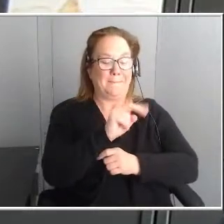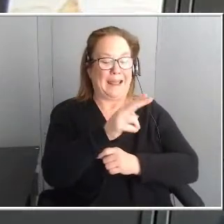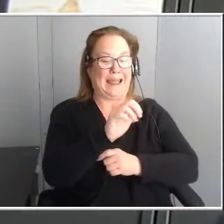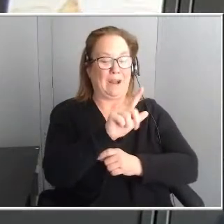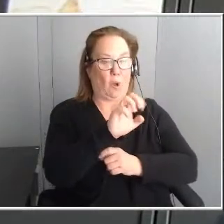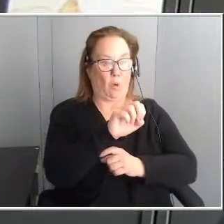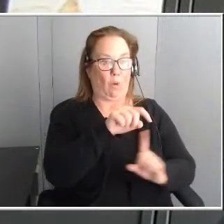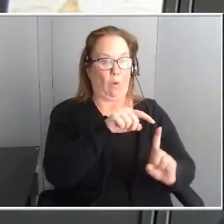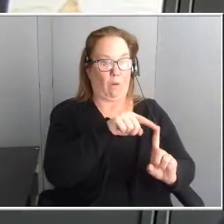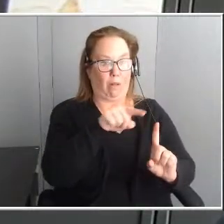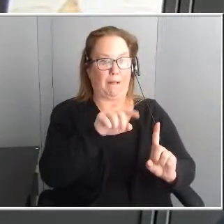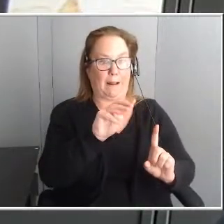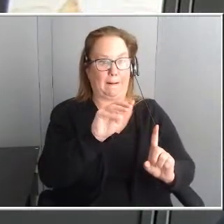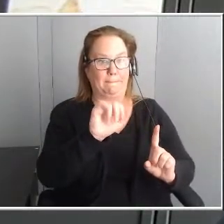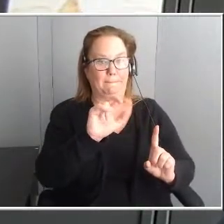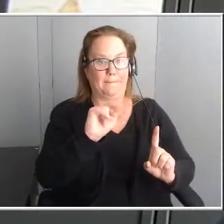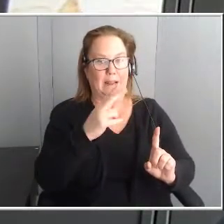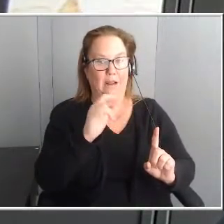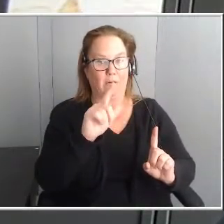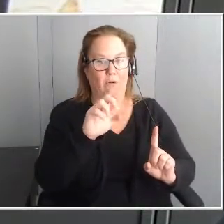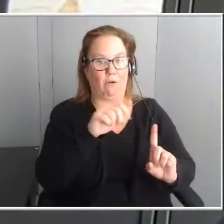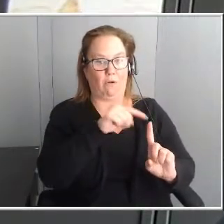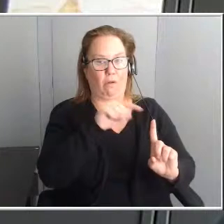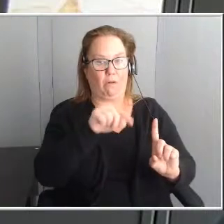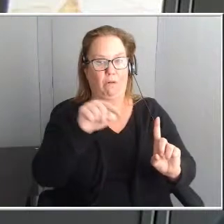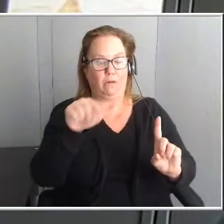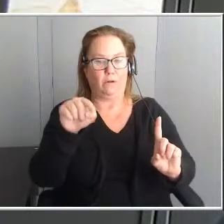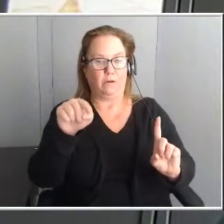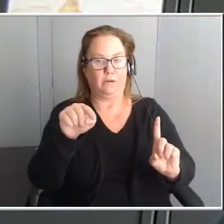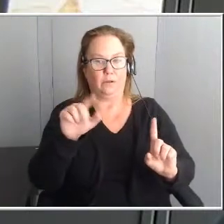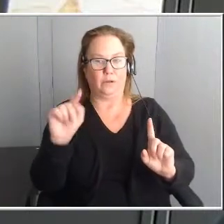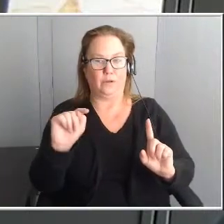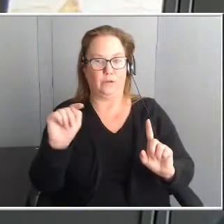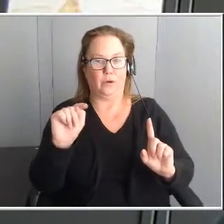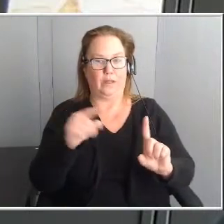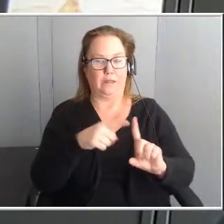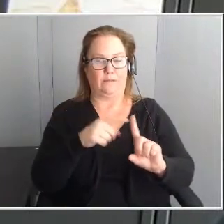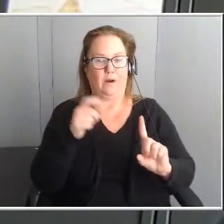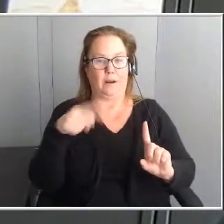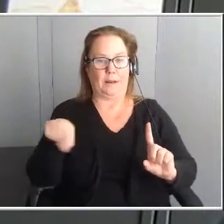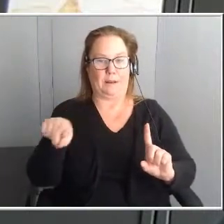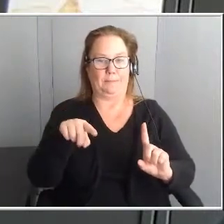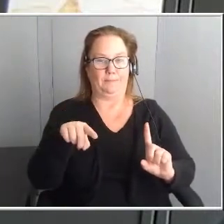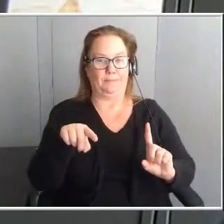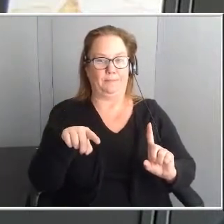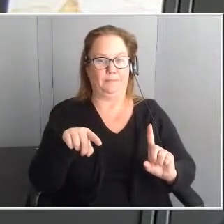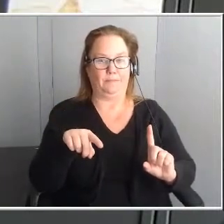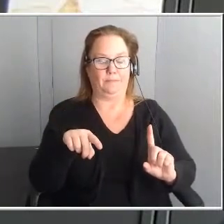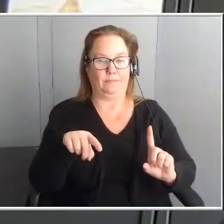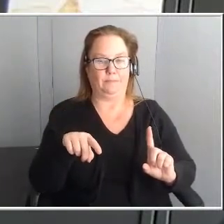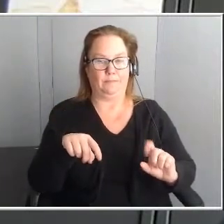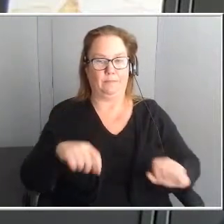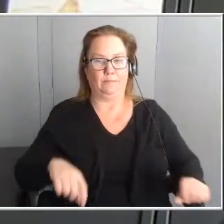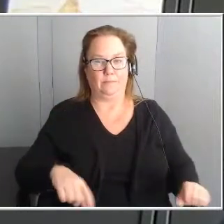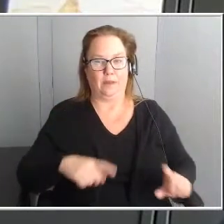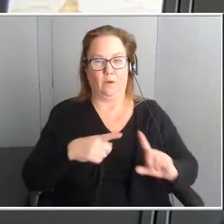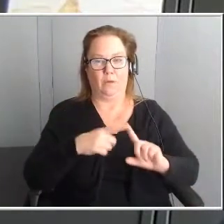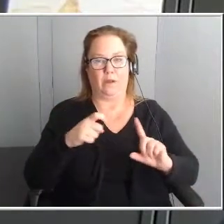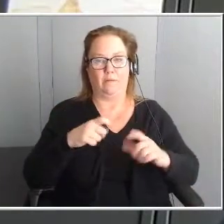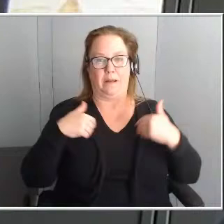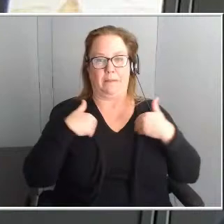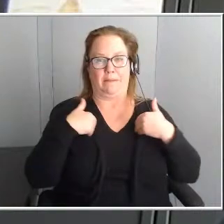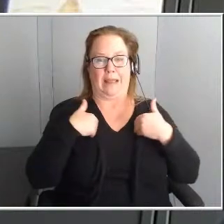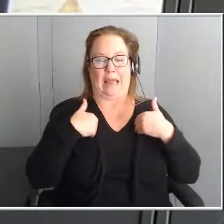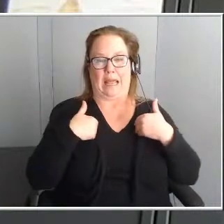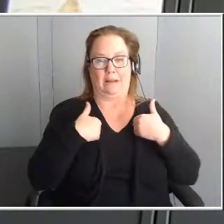way down to the toilets that it was coming from. You're kidding. At the time, we thought it might be coming from an animal